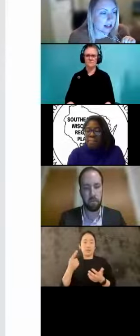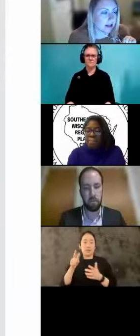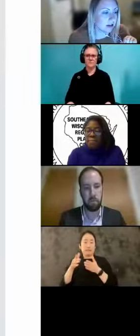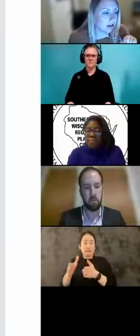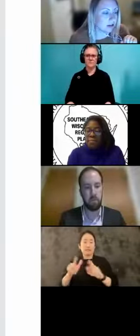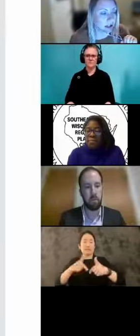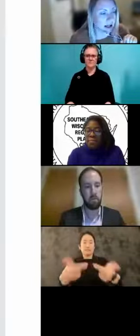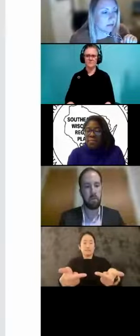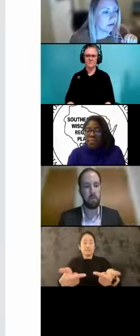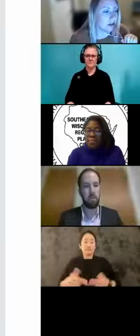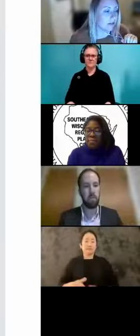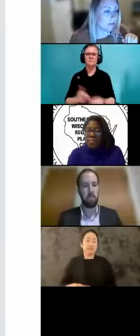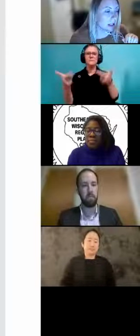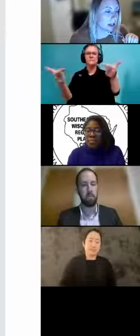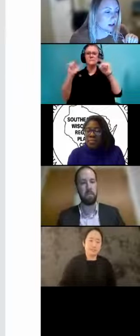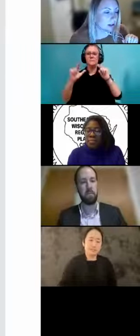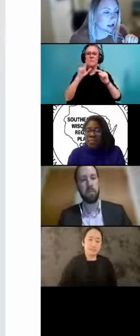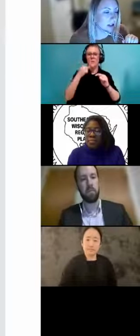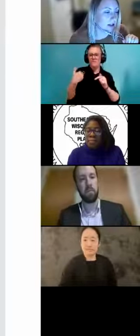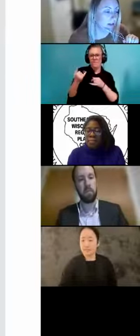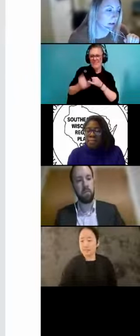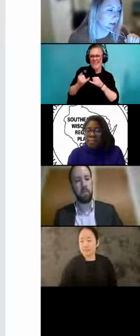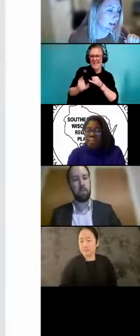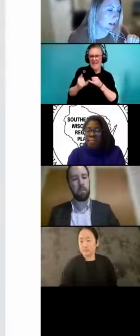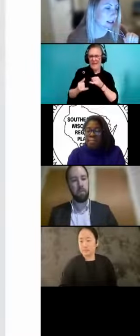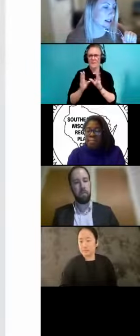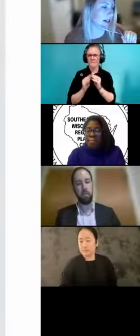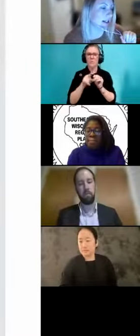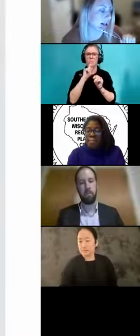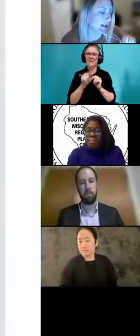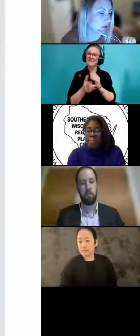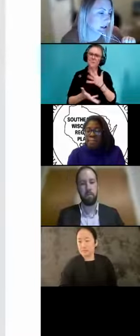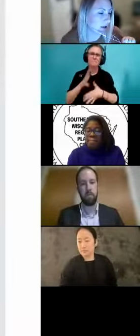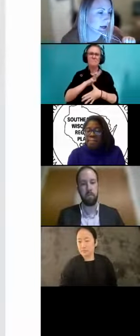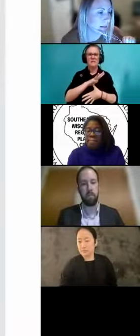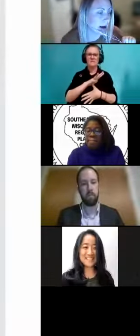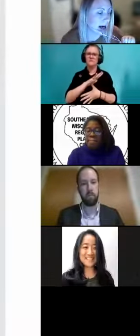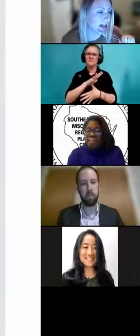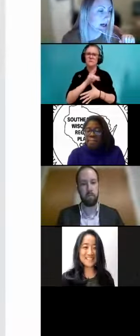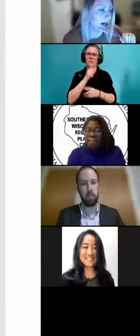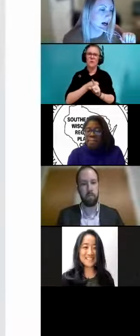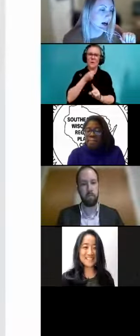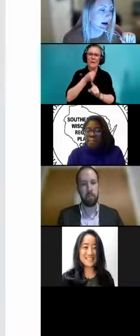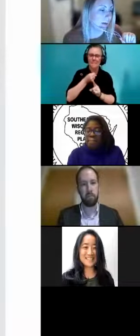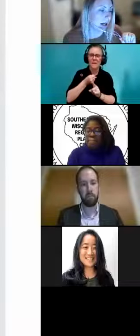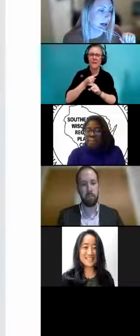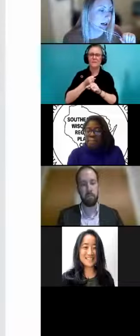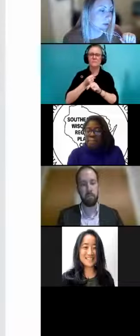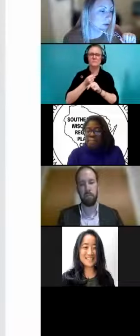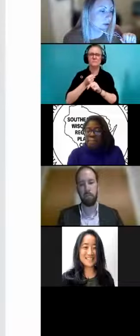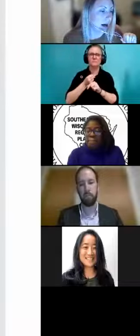in the last Q&A portion of the meeting, this is going to be one of the biggest things that is going to impact